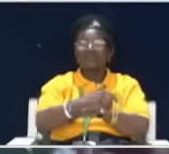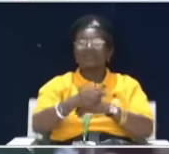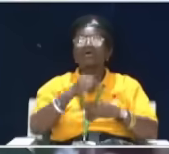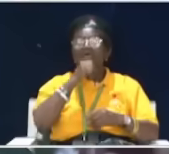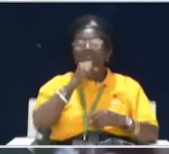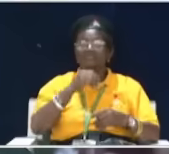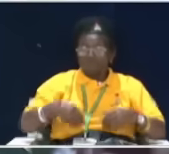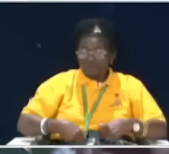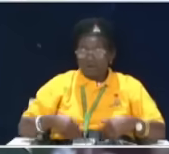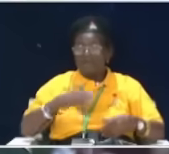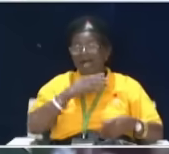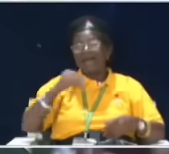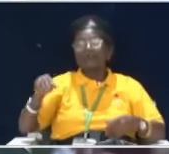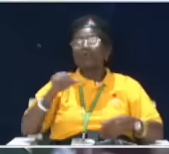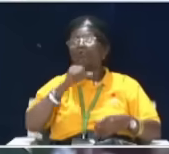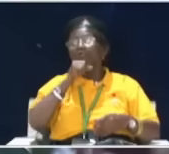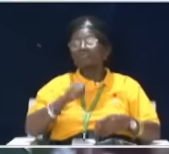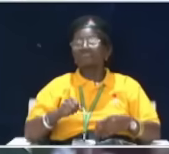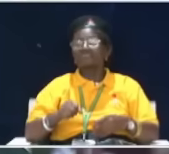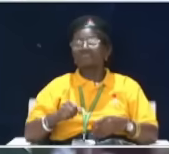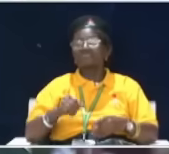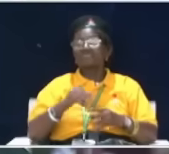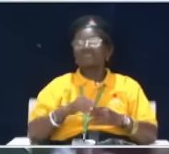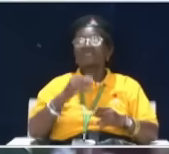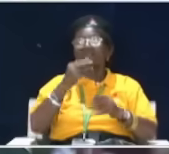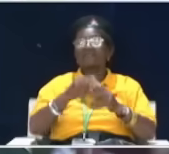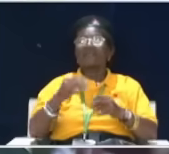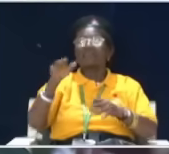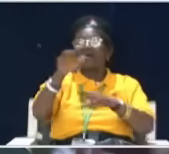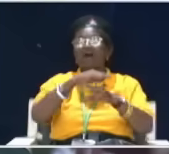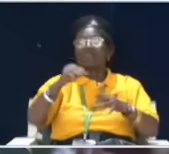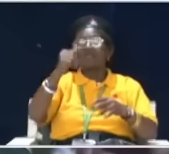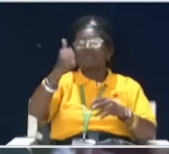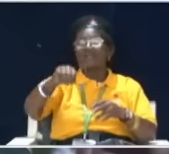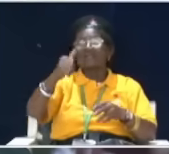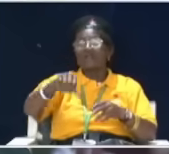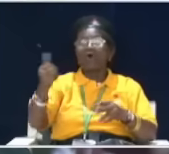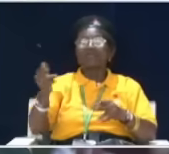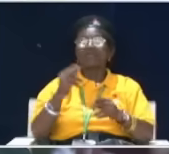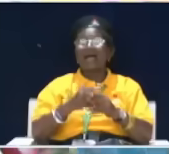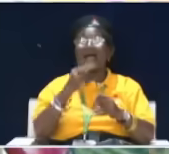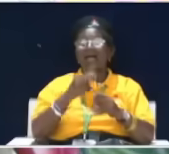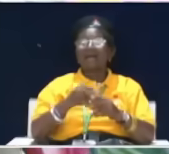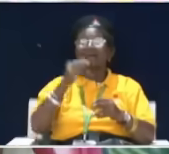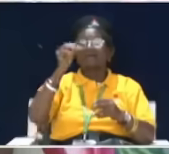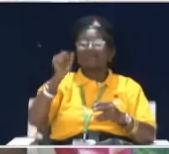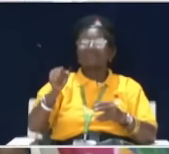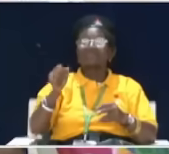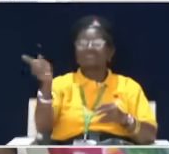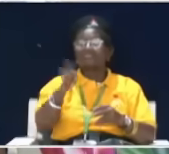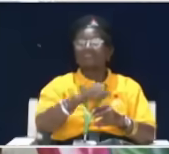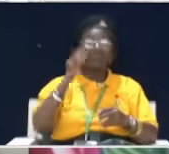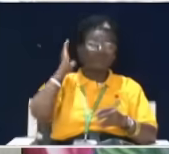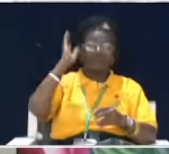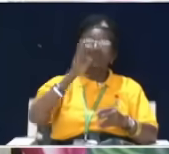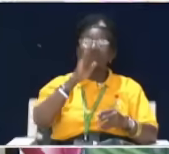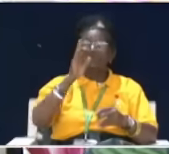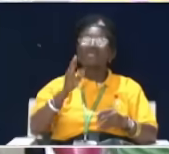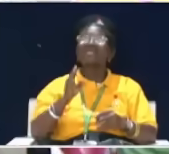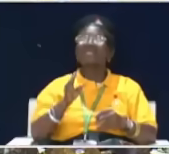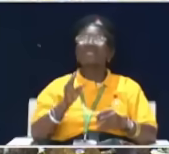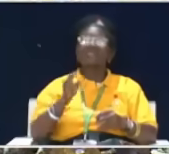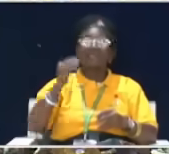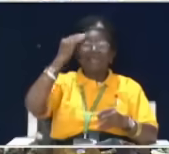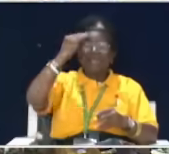old. Lomode ati lagba. In the name that's above every other name. Ni oruko na to ju gbogbo oruko lo. You shall be